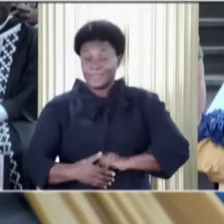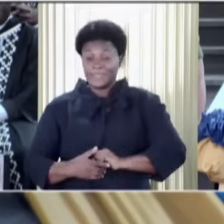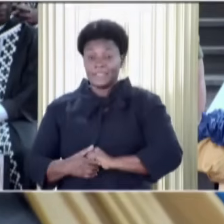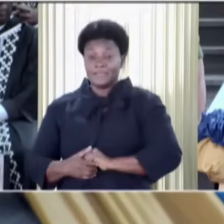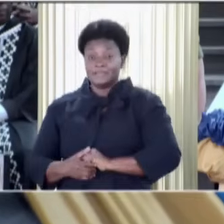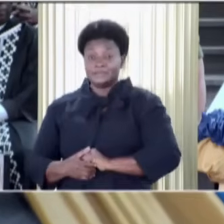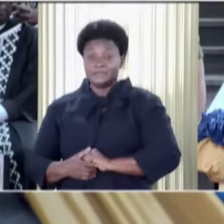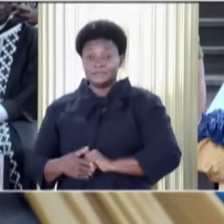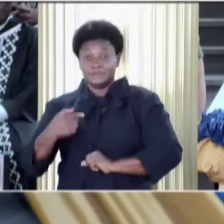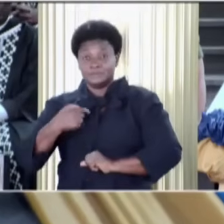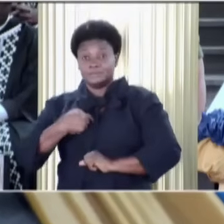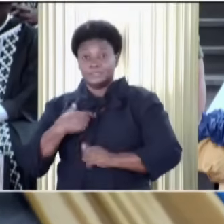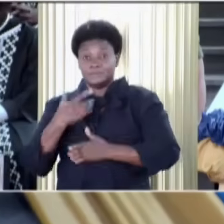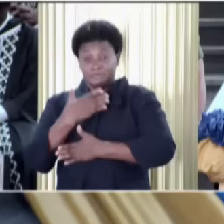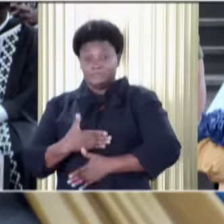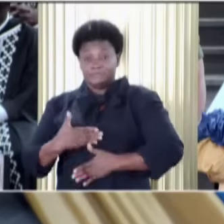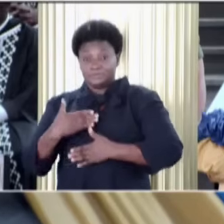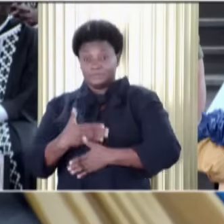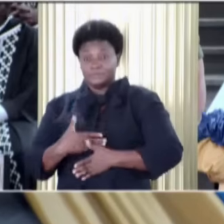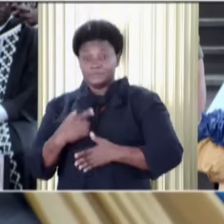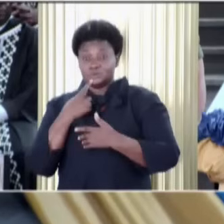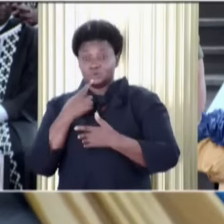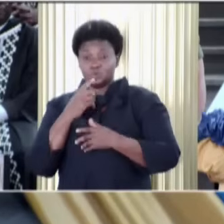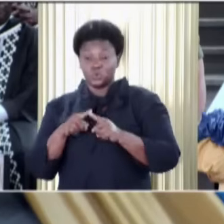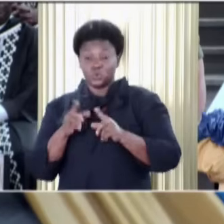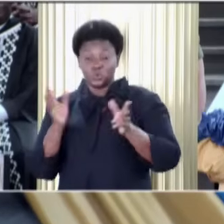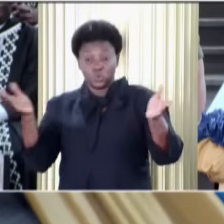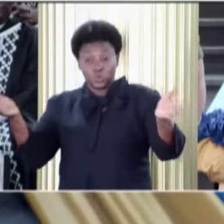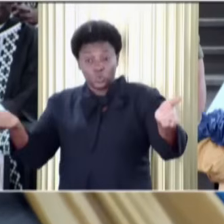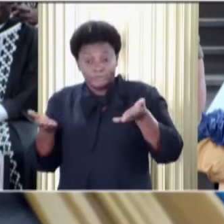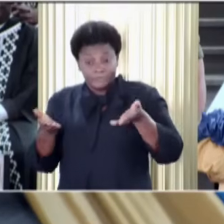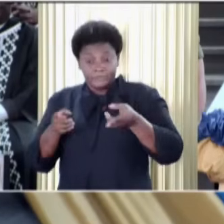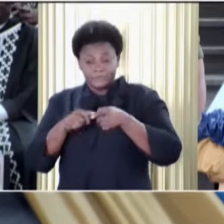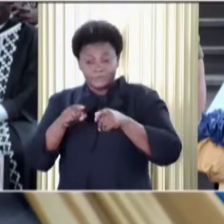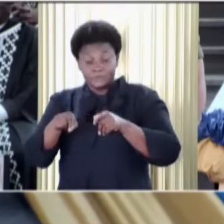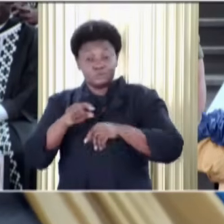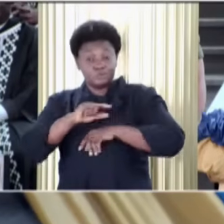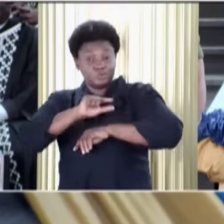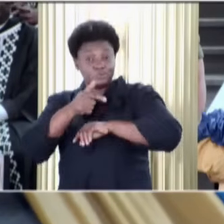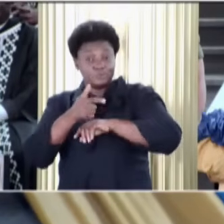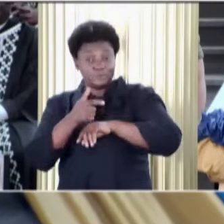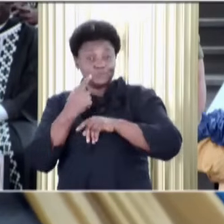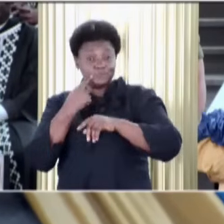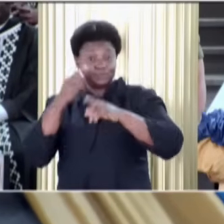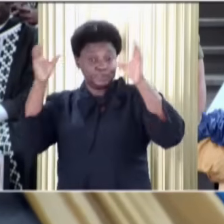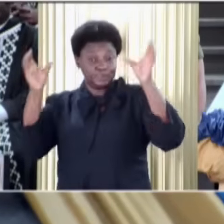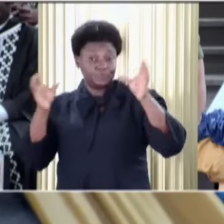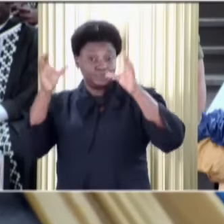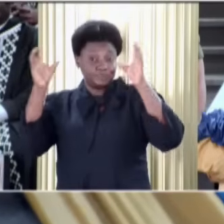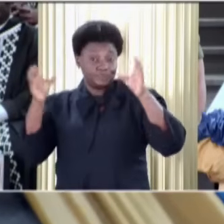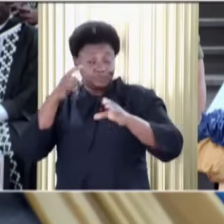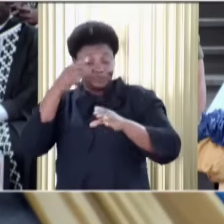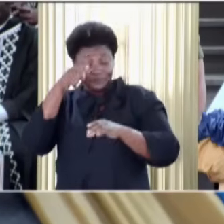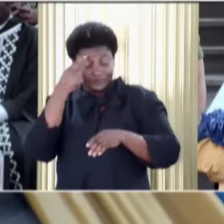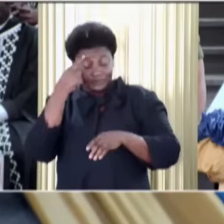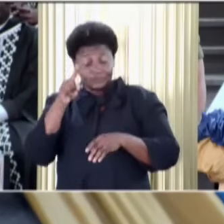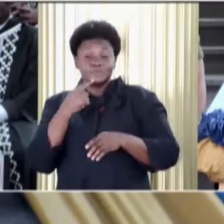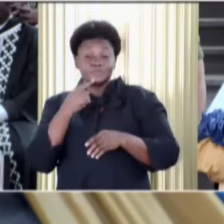It is my pleasure to warmly welcome you to this congregation ceremony for the